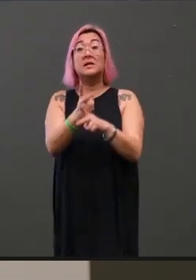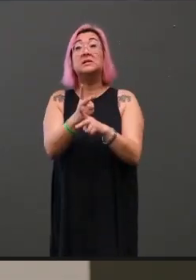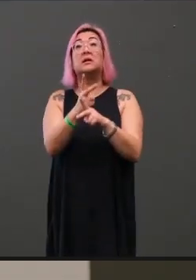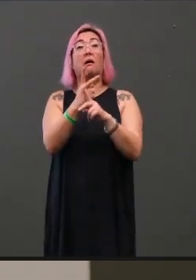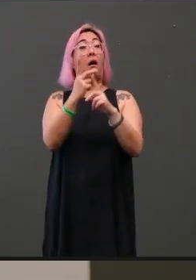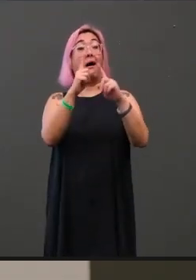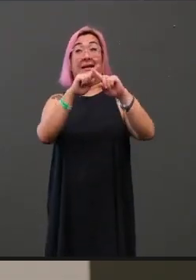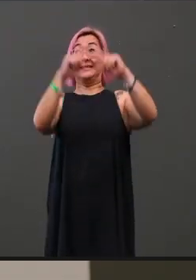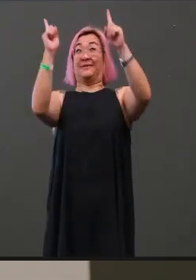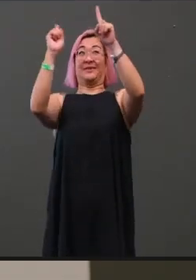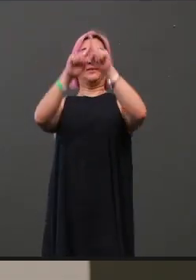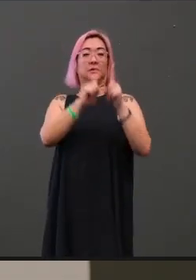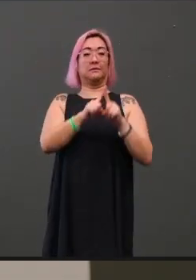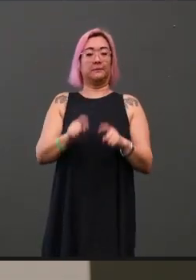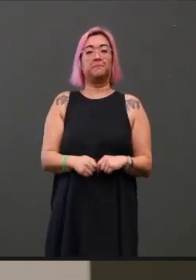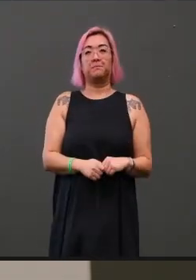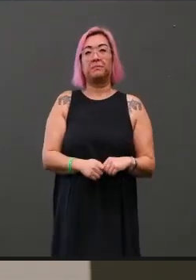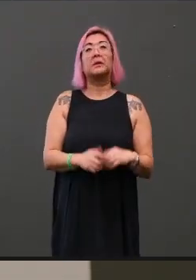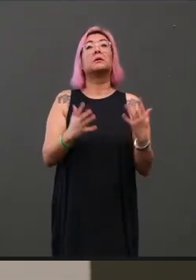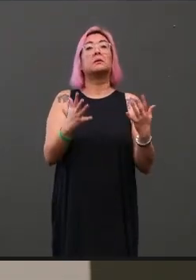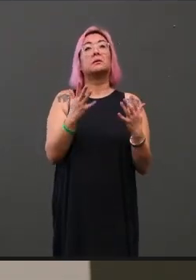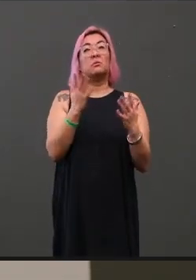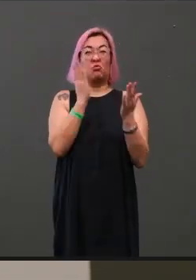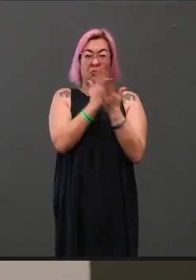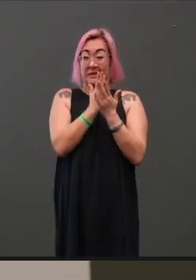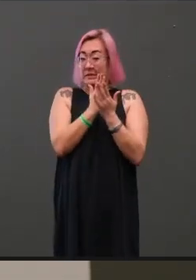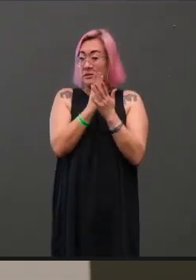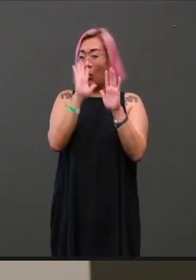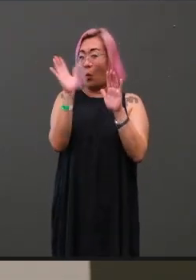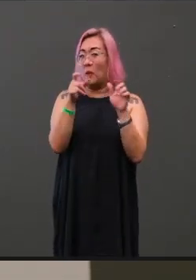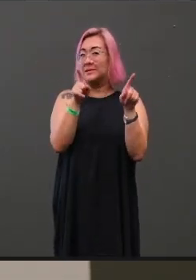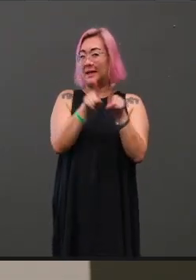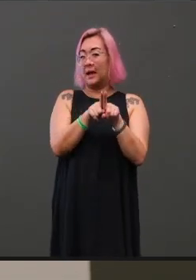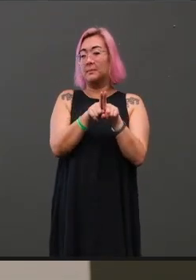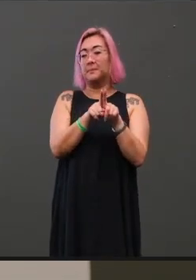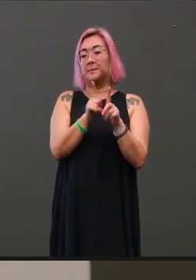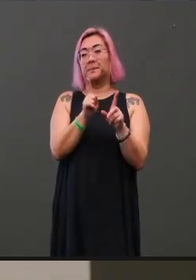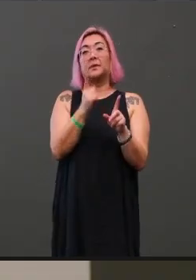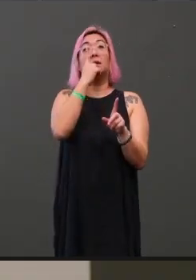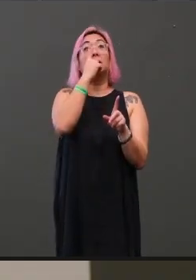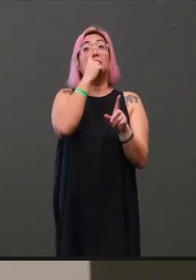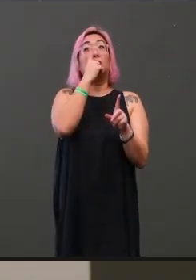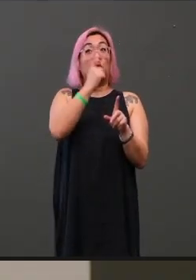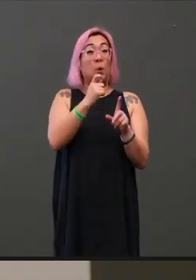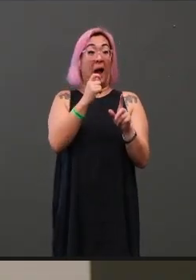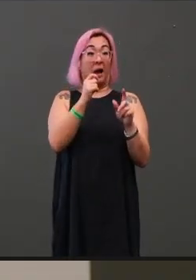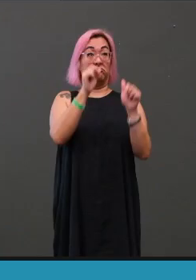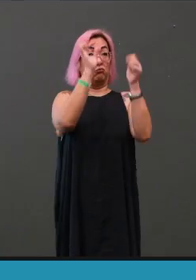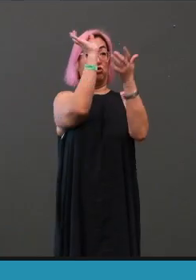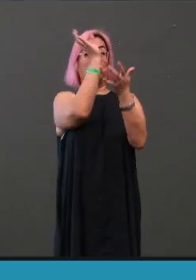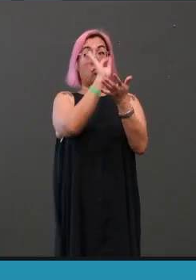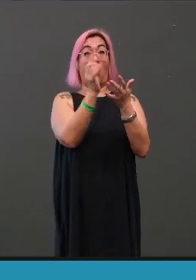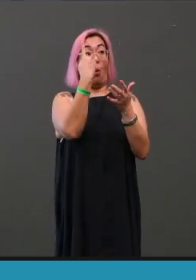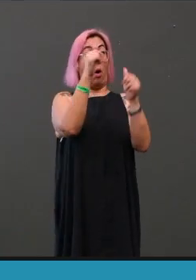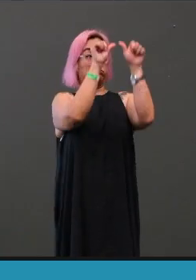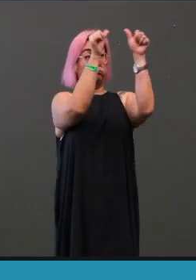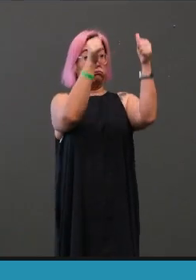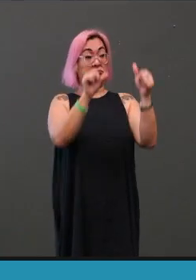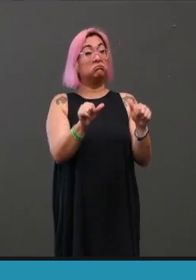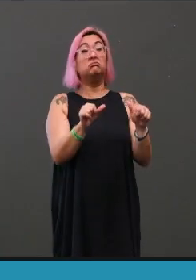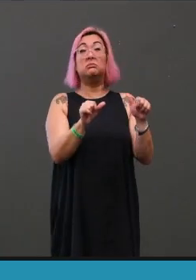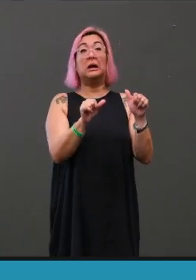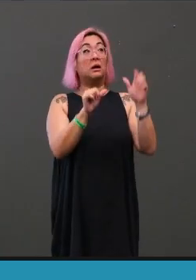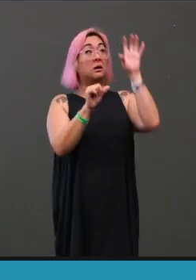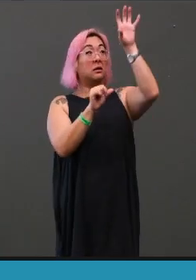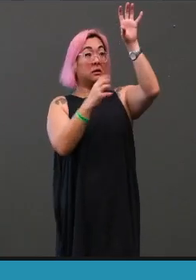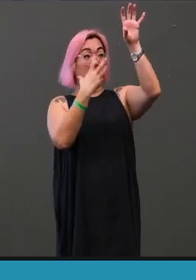we could do was we could draw one animation per bystander and then just swap the color palette for these characters